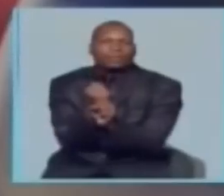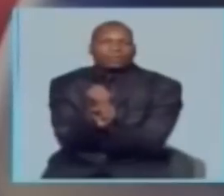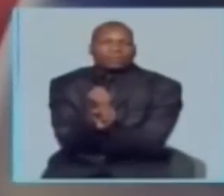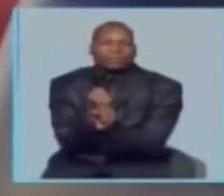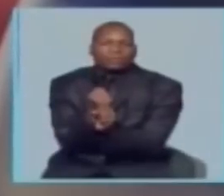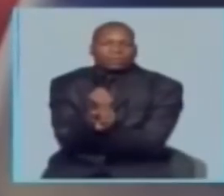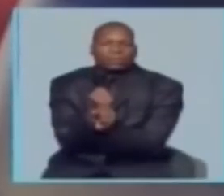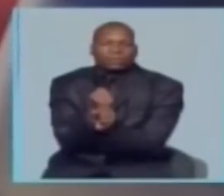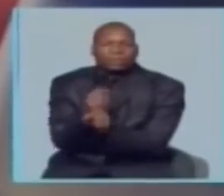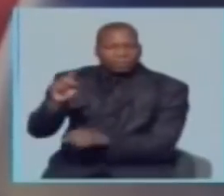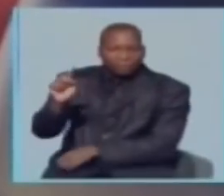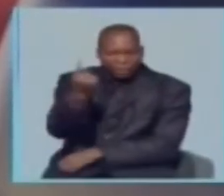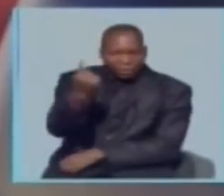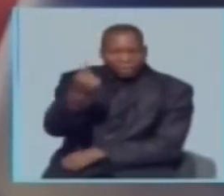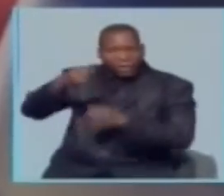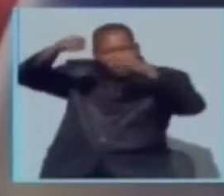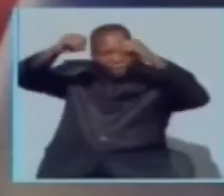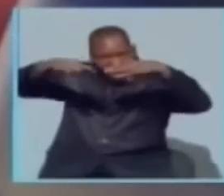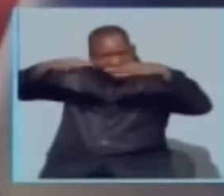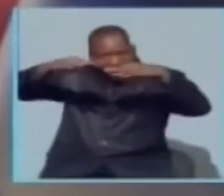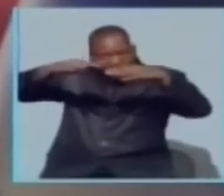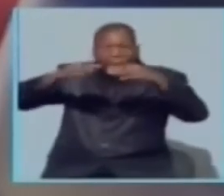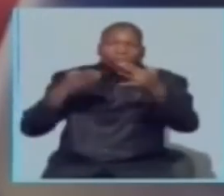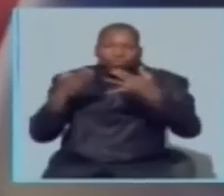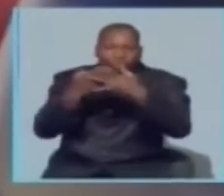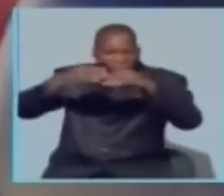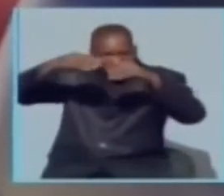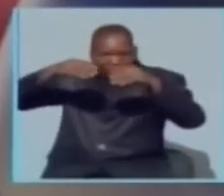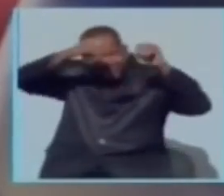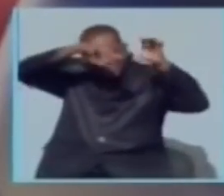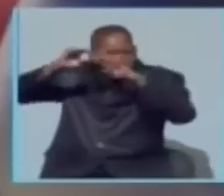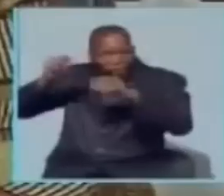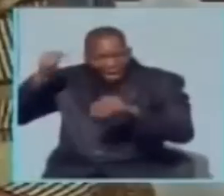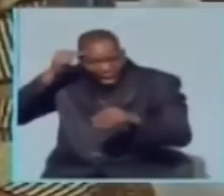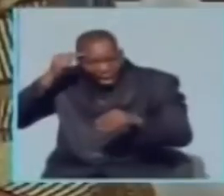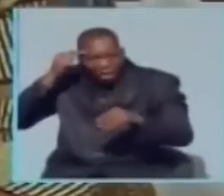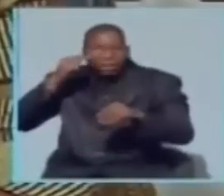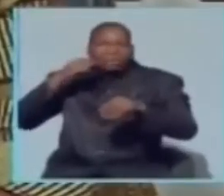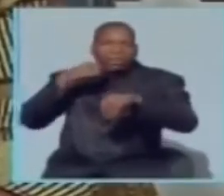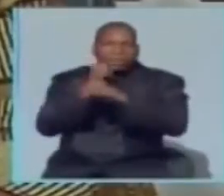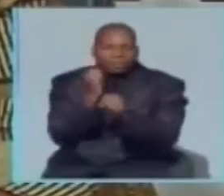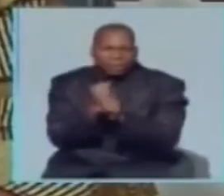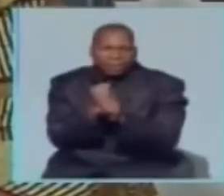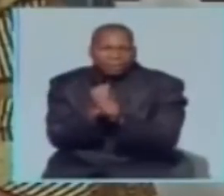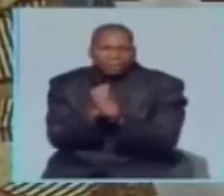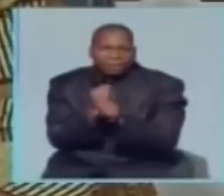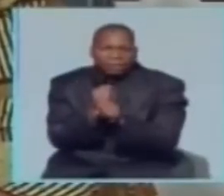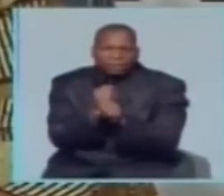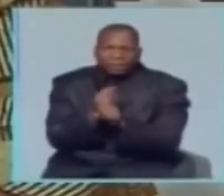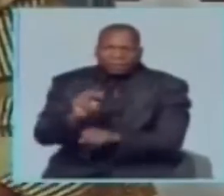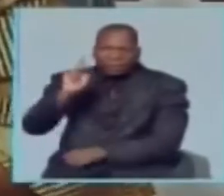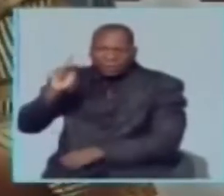that government supplies this power through ZESCO, produced at about 13 to 14 cents a